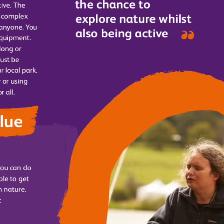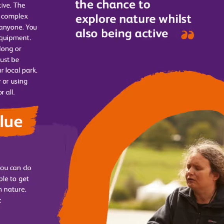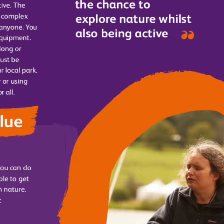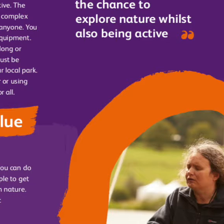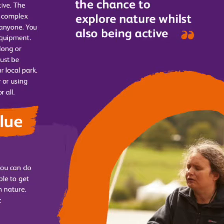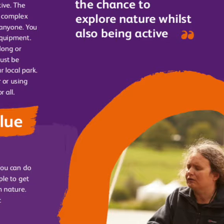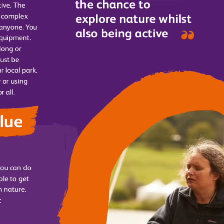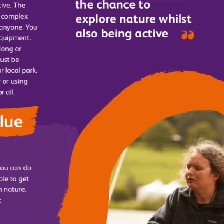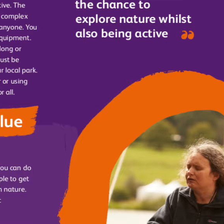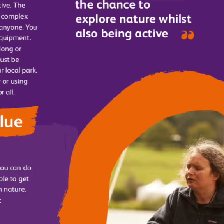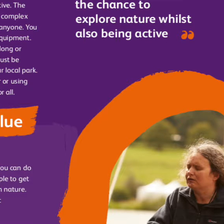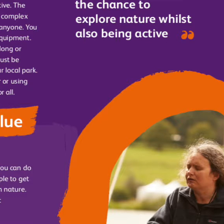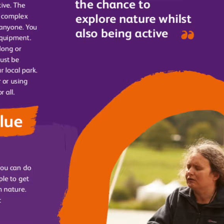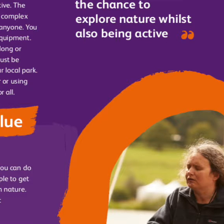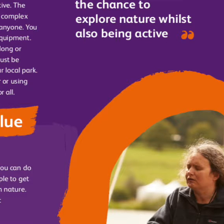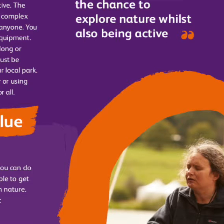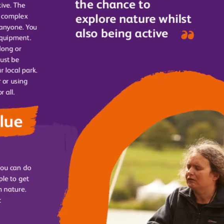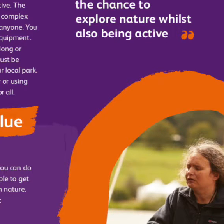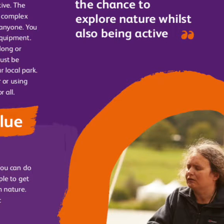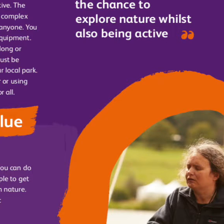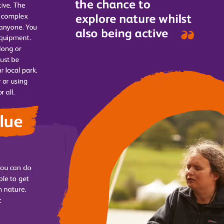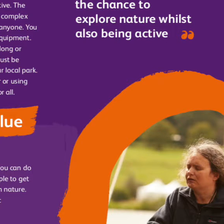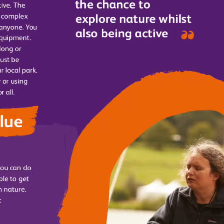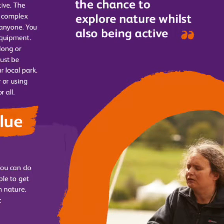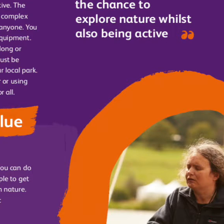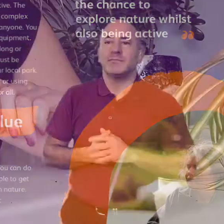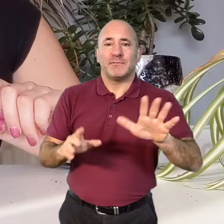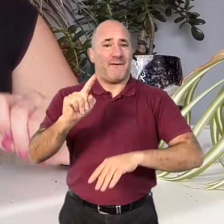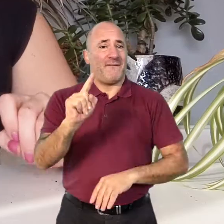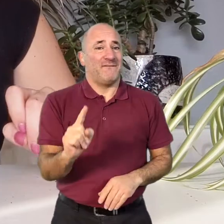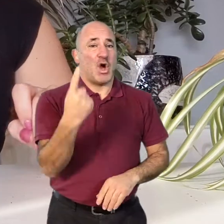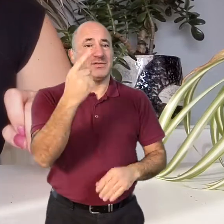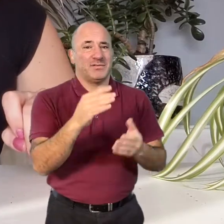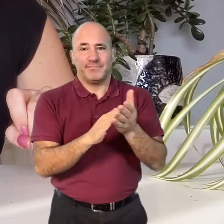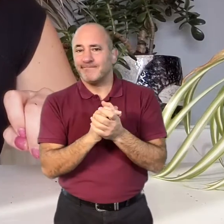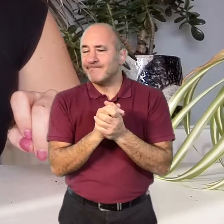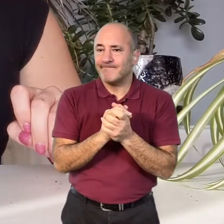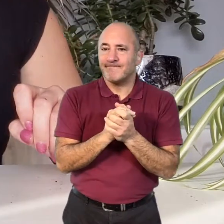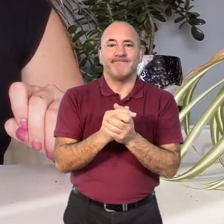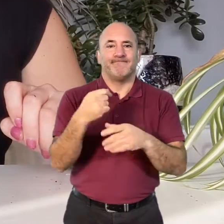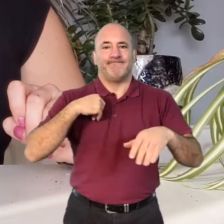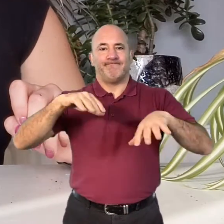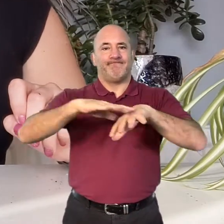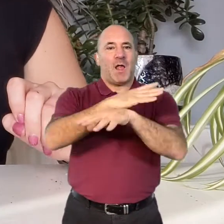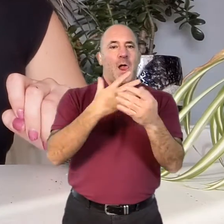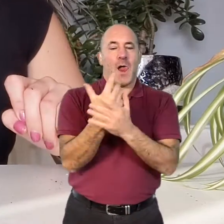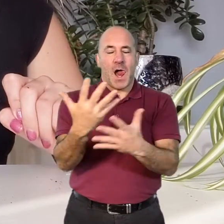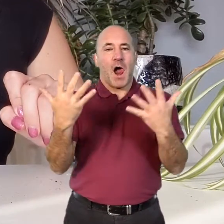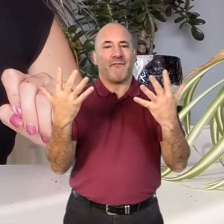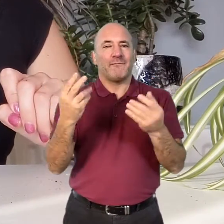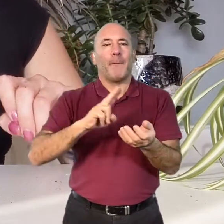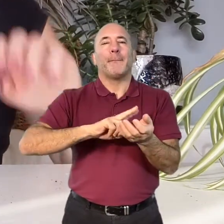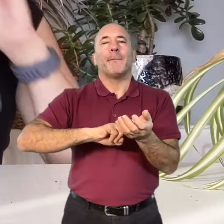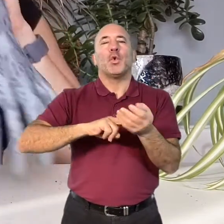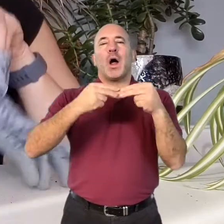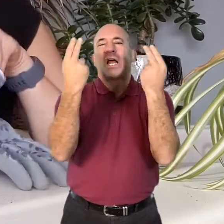Active Toolkit, there's a link in the description below. So to begin, the first thing I'm going